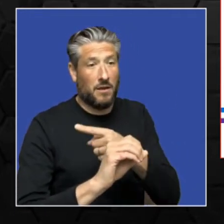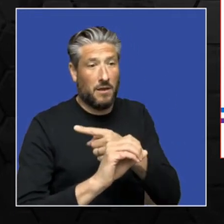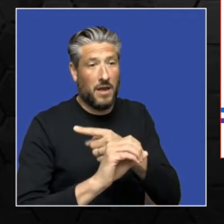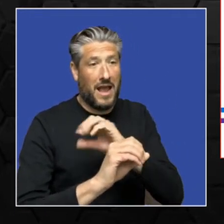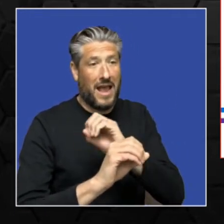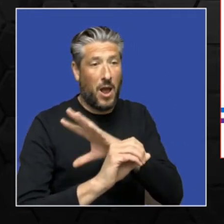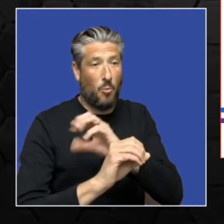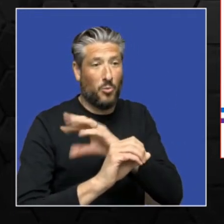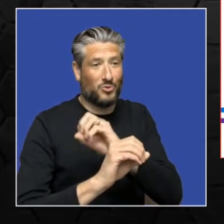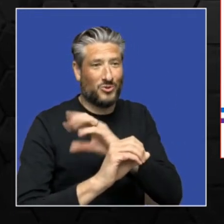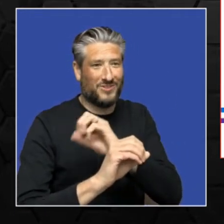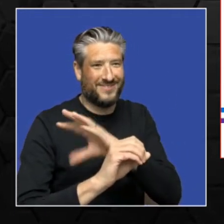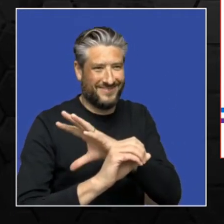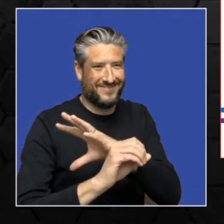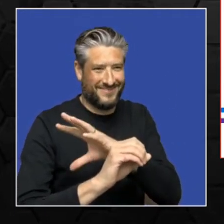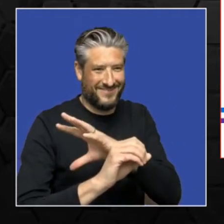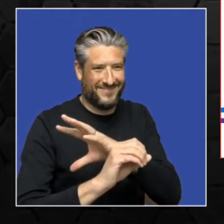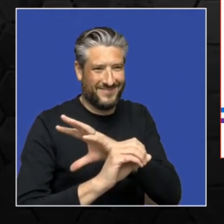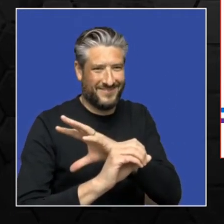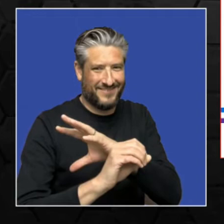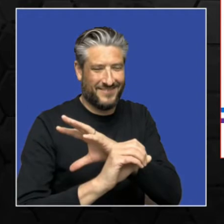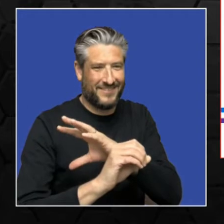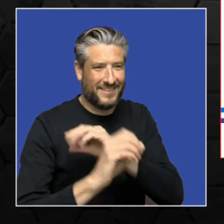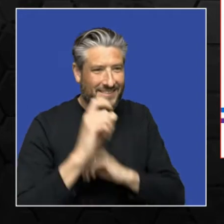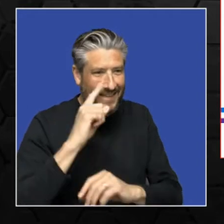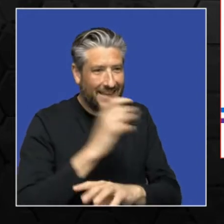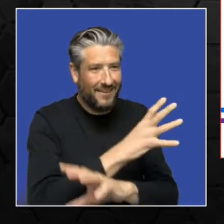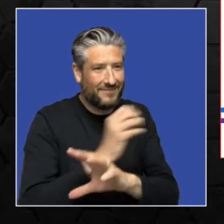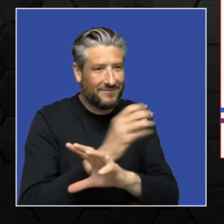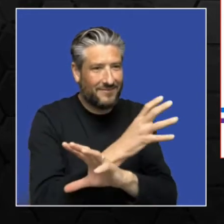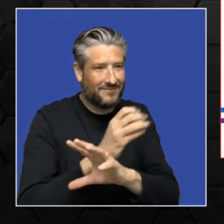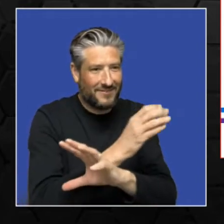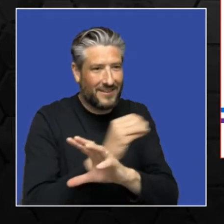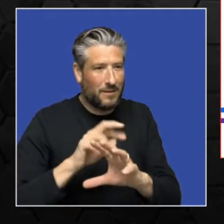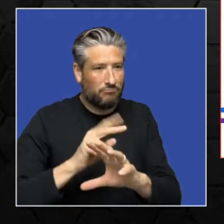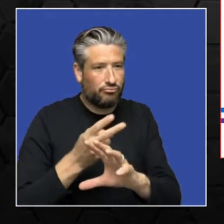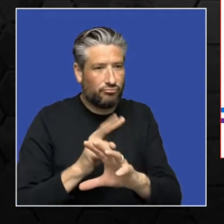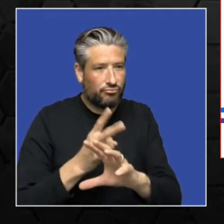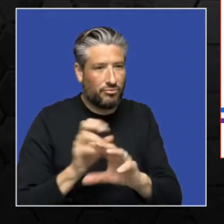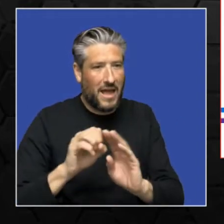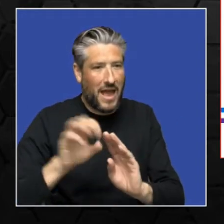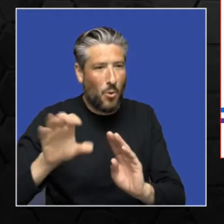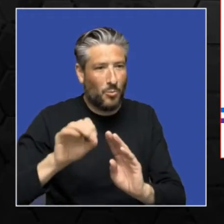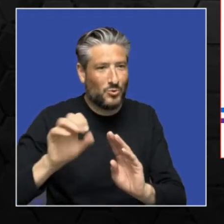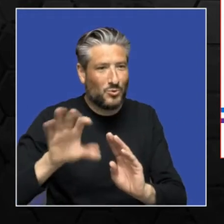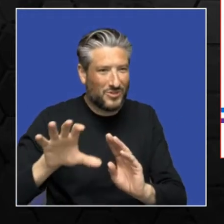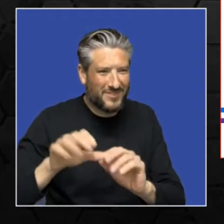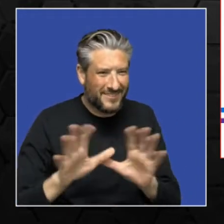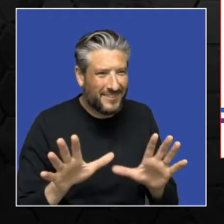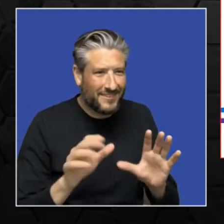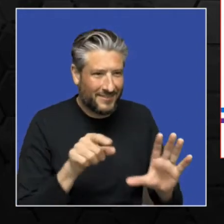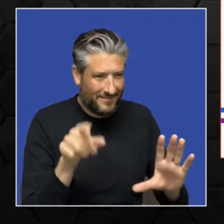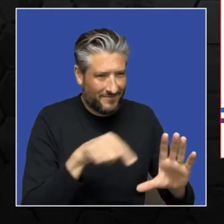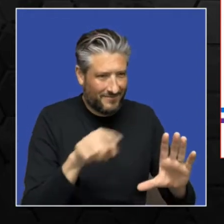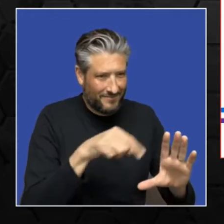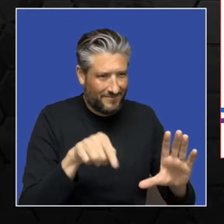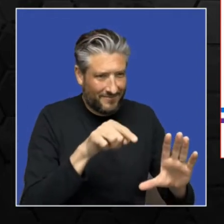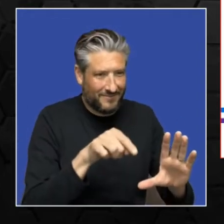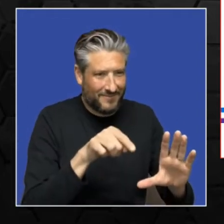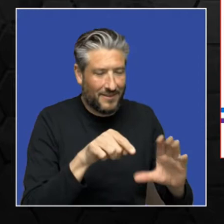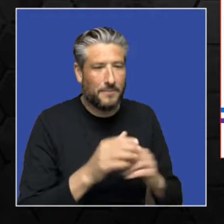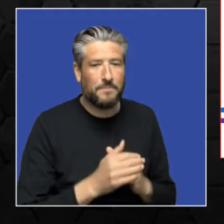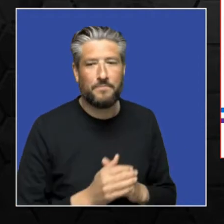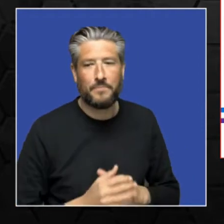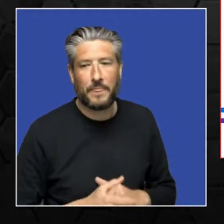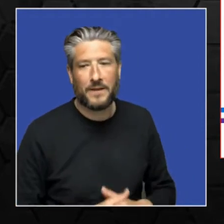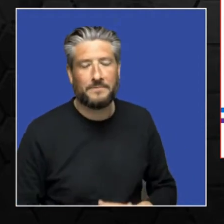so the terminal is then connected to other dendrites of other neurons that are around this neuron, and it passes on information